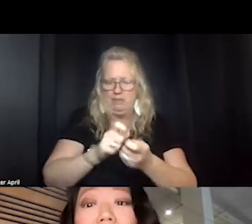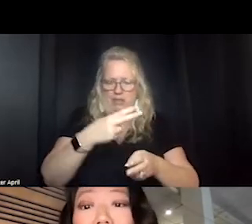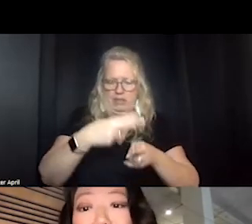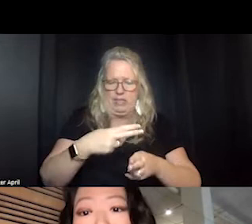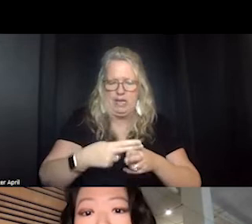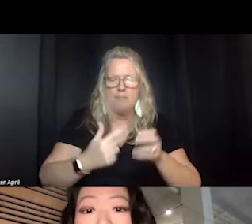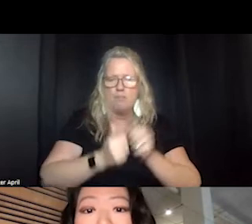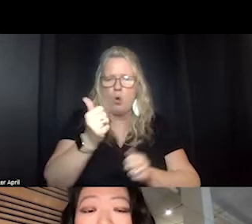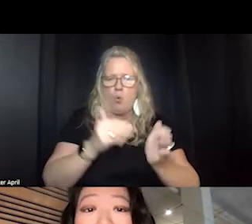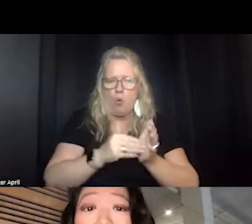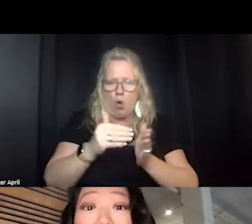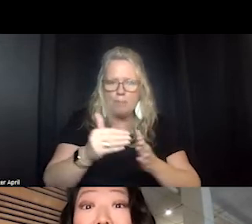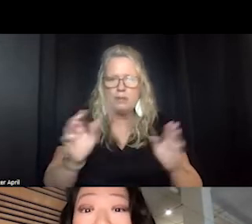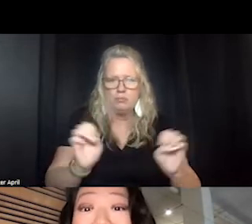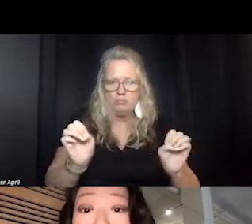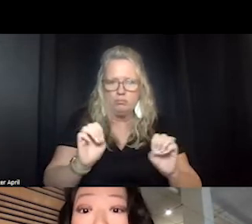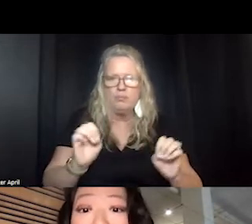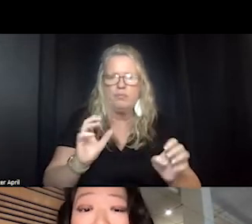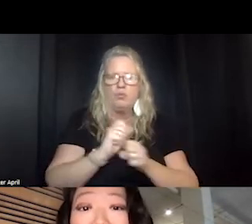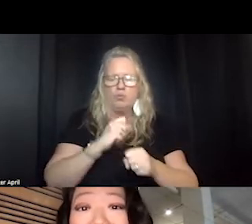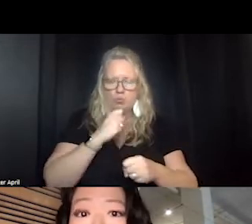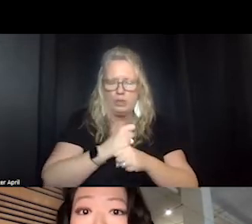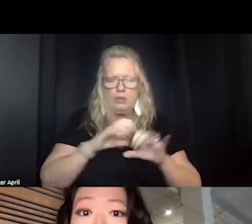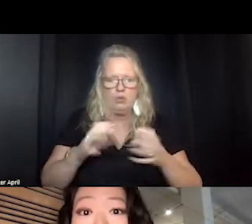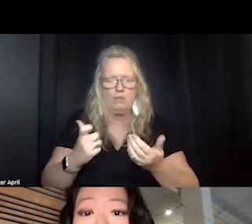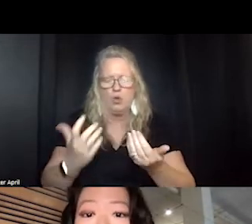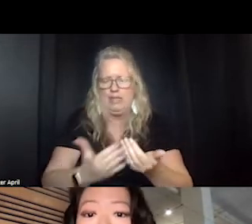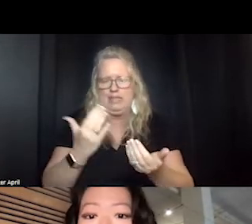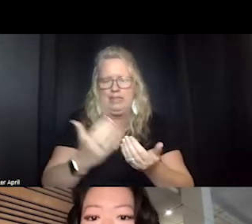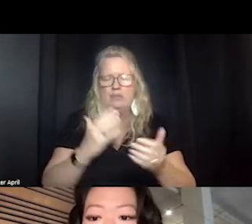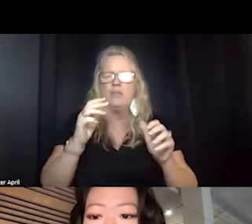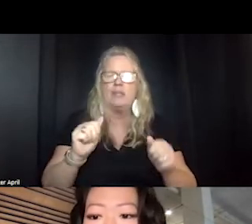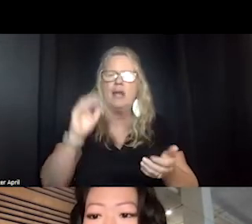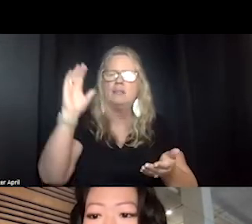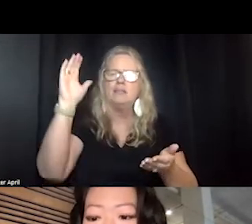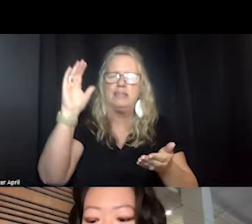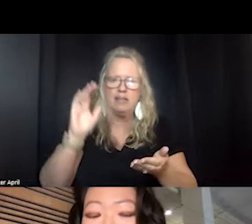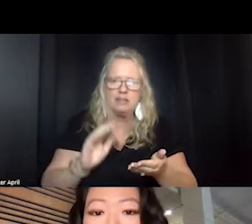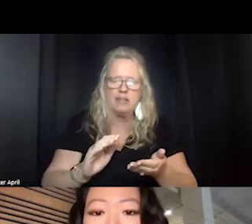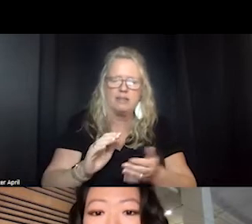most common emergencies, and we created categories that are easier to de-escalate.